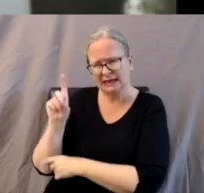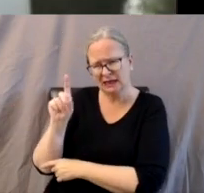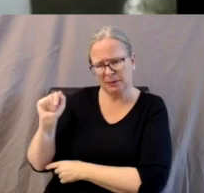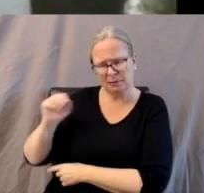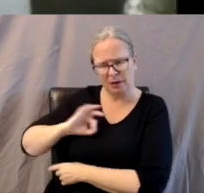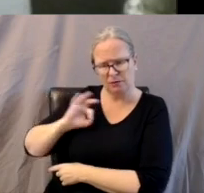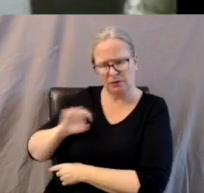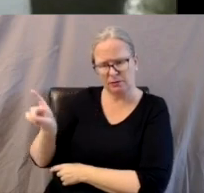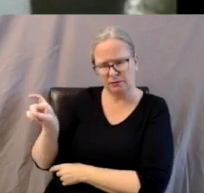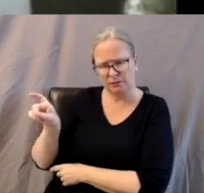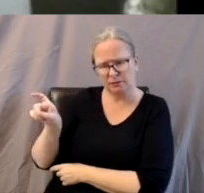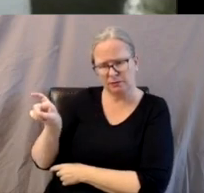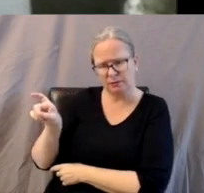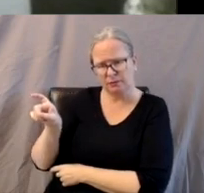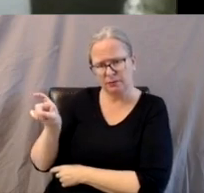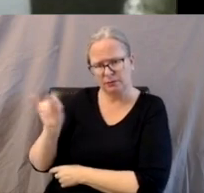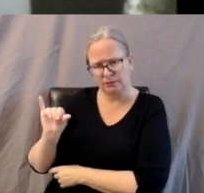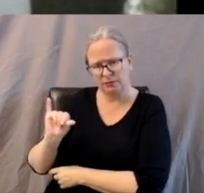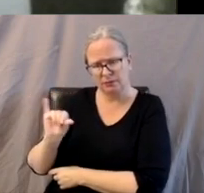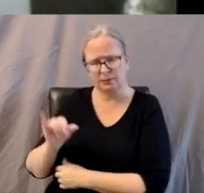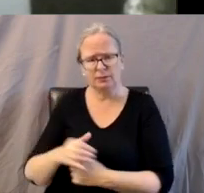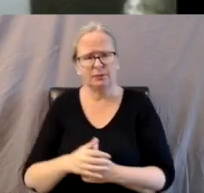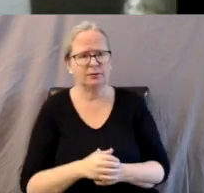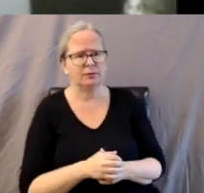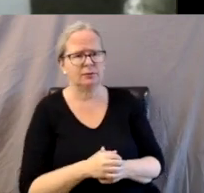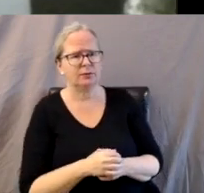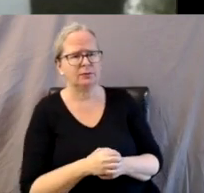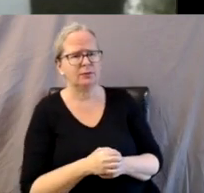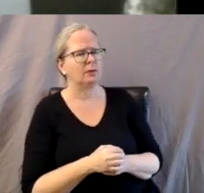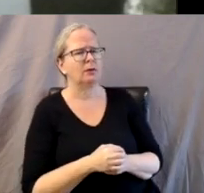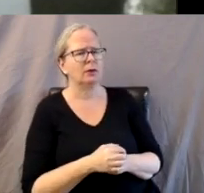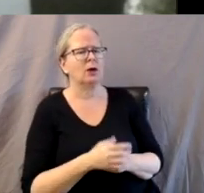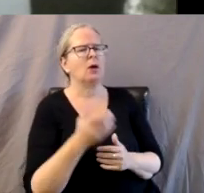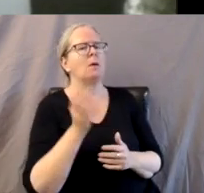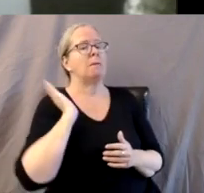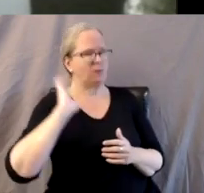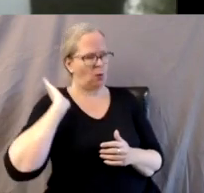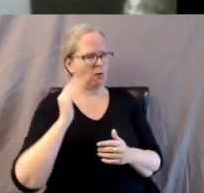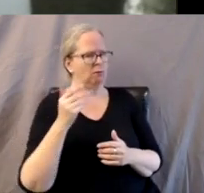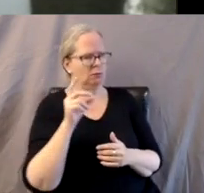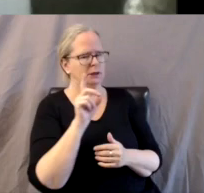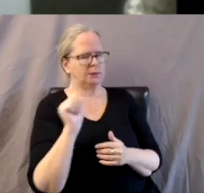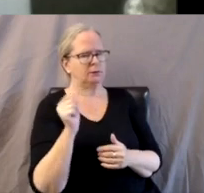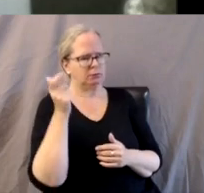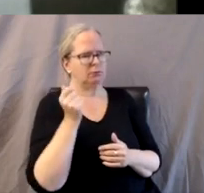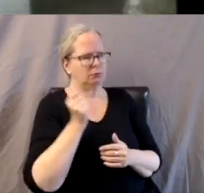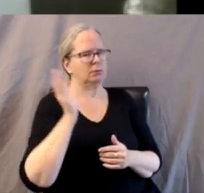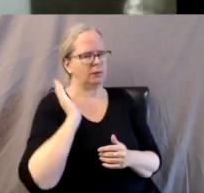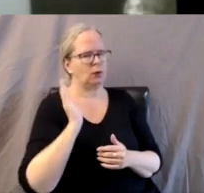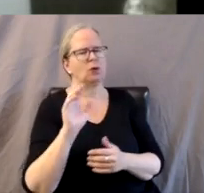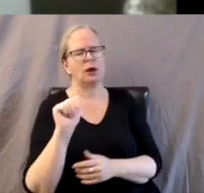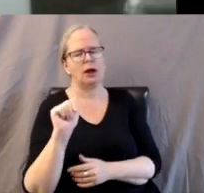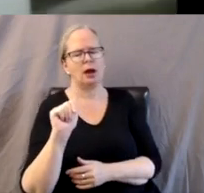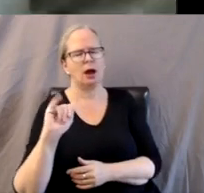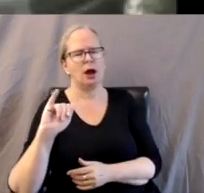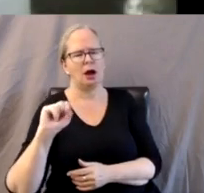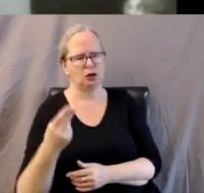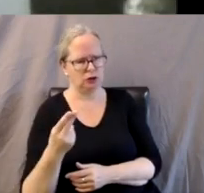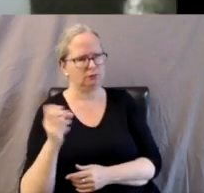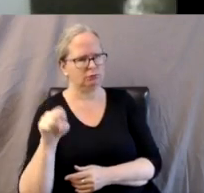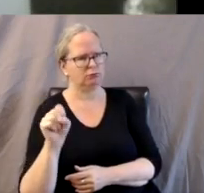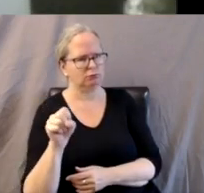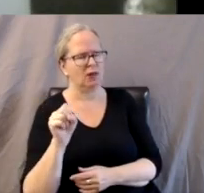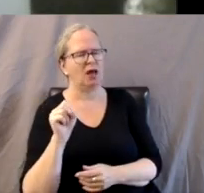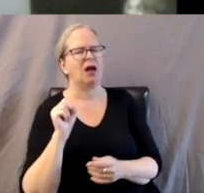Not I don't get one. No, I used to get age, but Yeah. I don't get that anymore because I